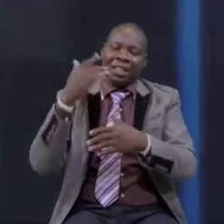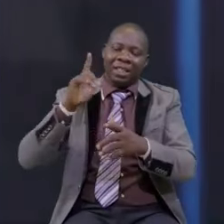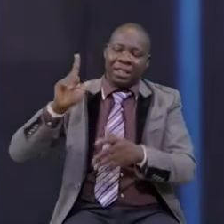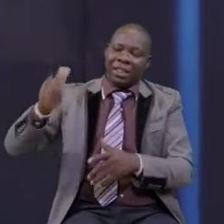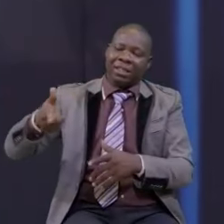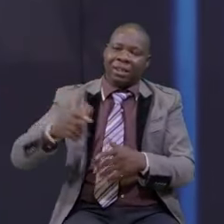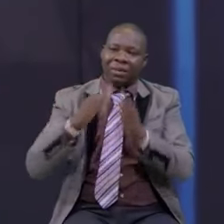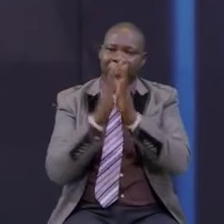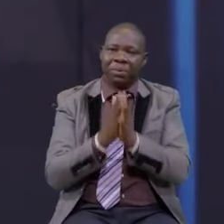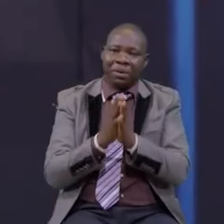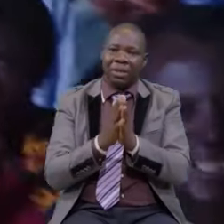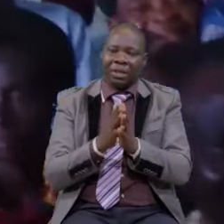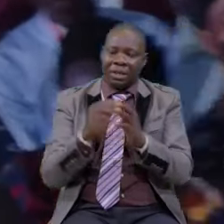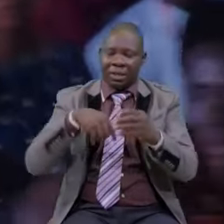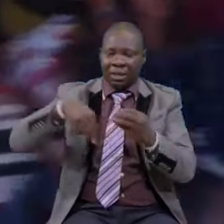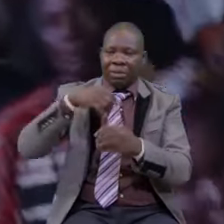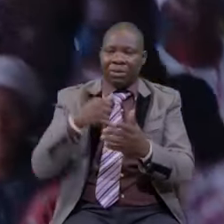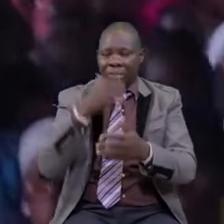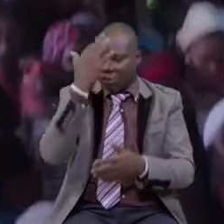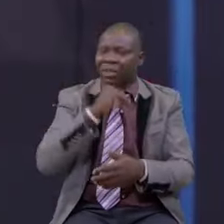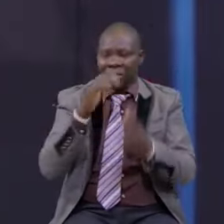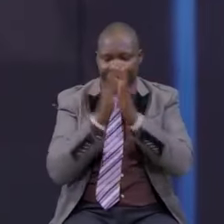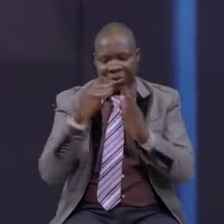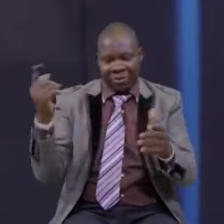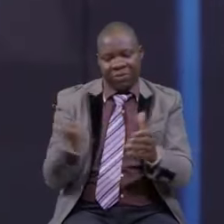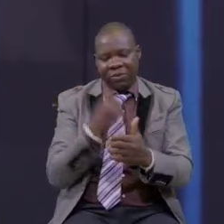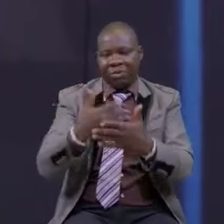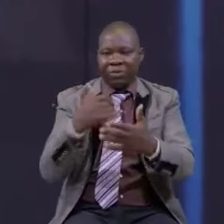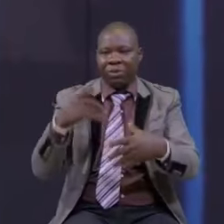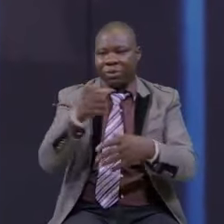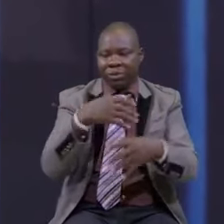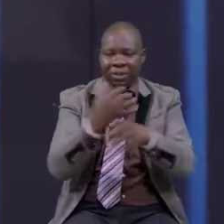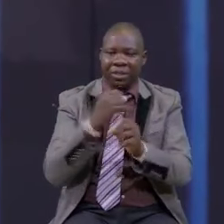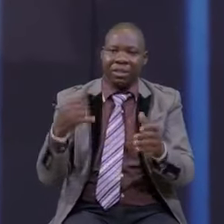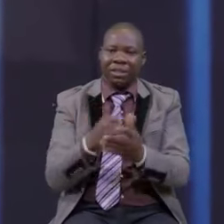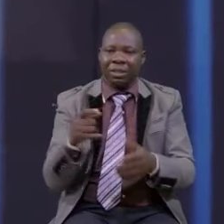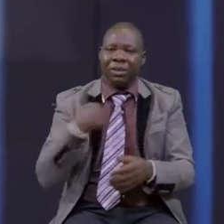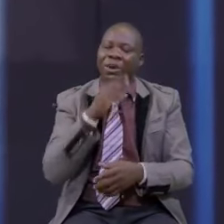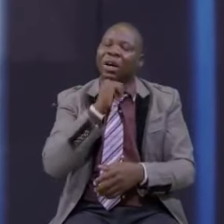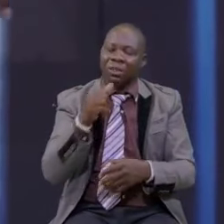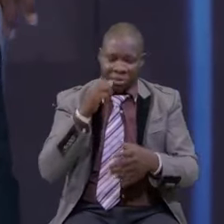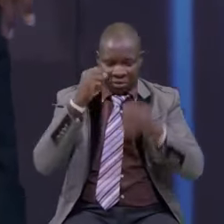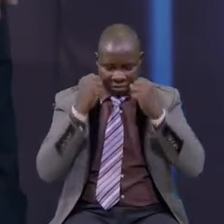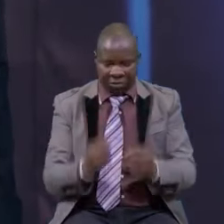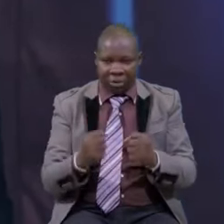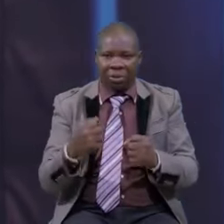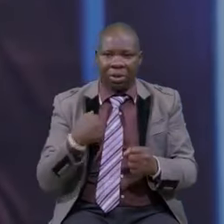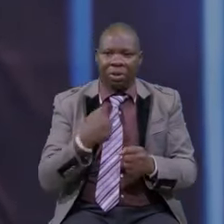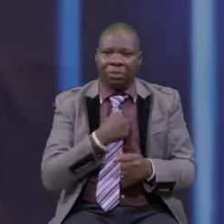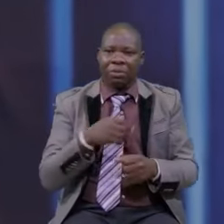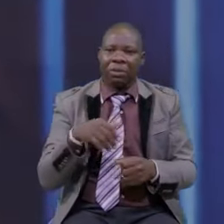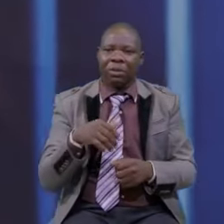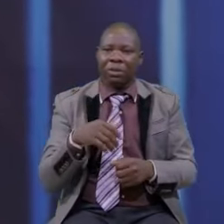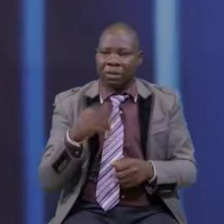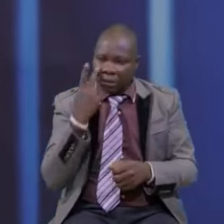Why don't you pray? Why don't you pray first before you take it? We're not strong. We're not strong. We see money, it takes